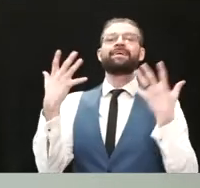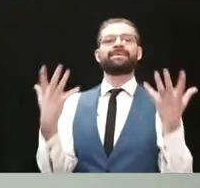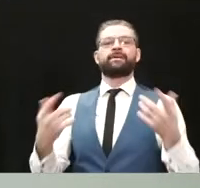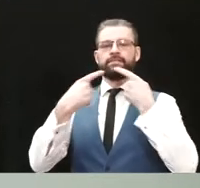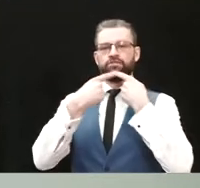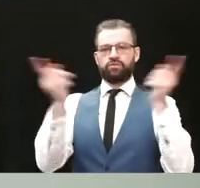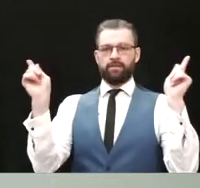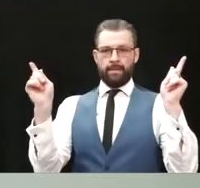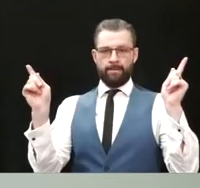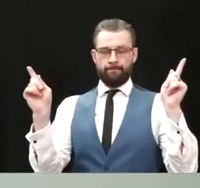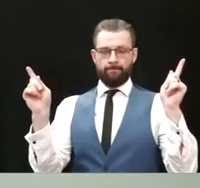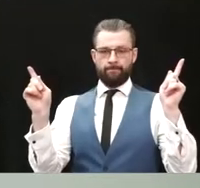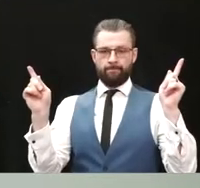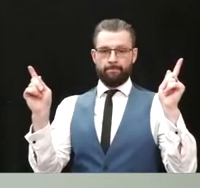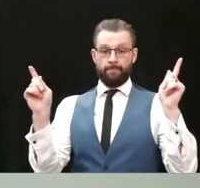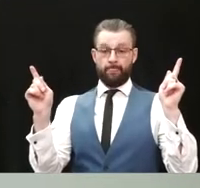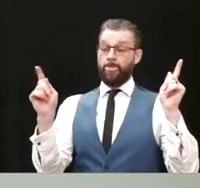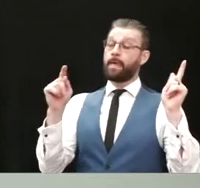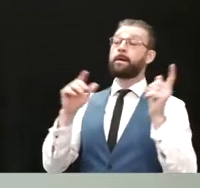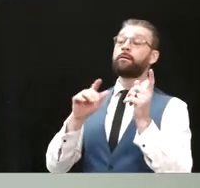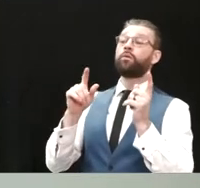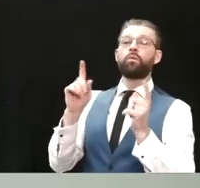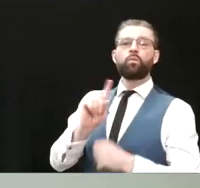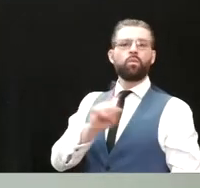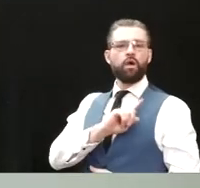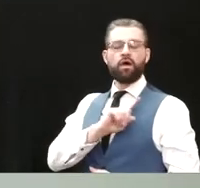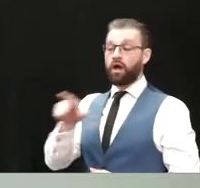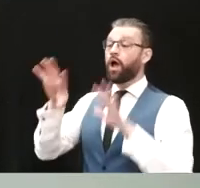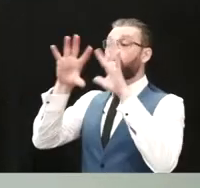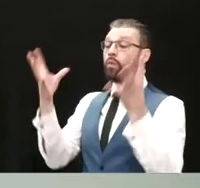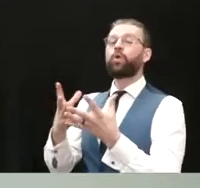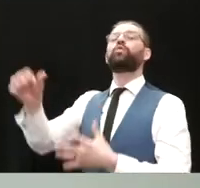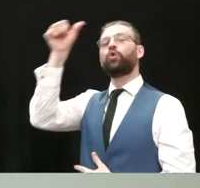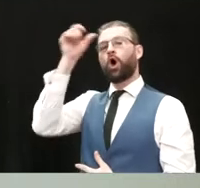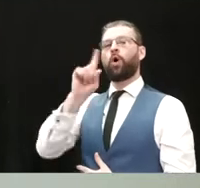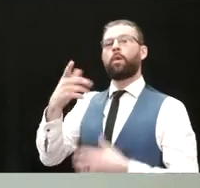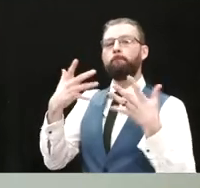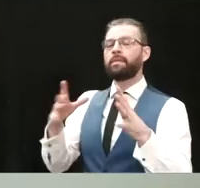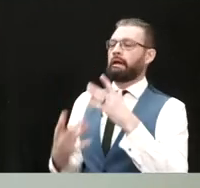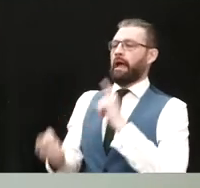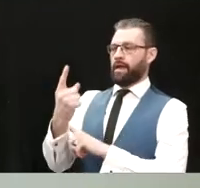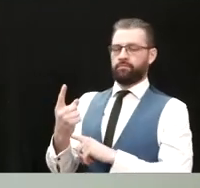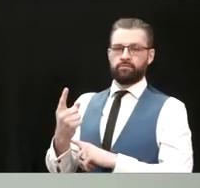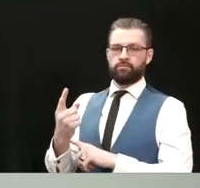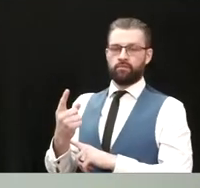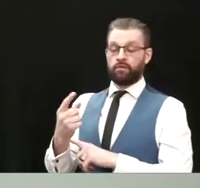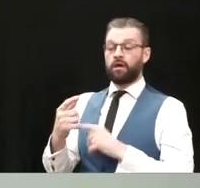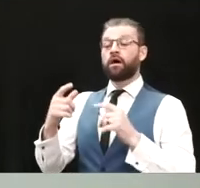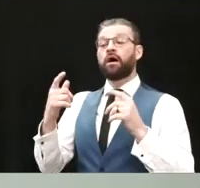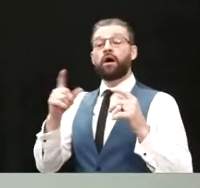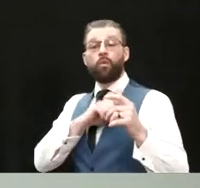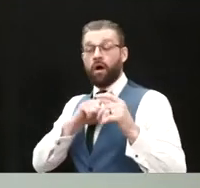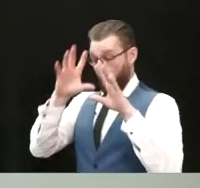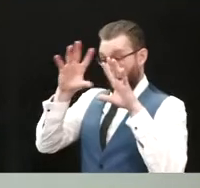testimony. Not only so the world will know what happened, not only to educate where the poison of hate